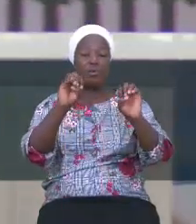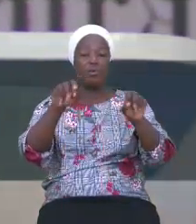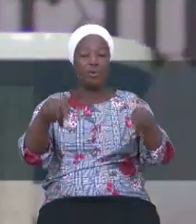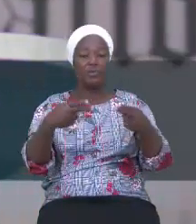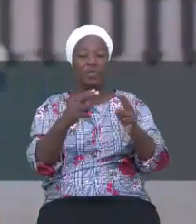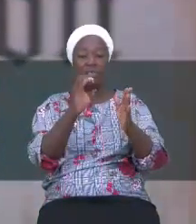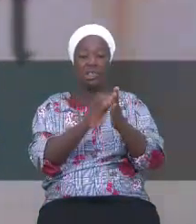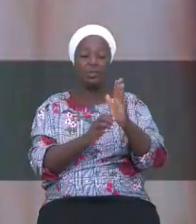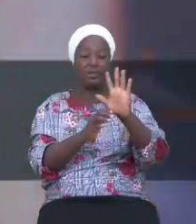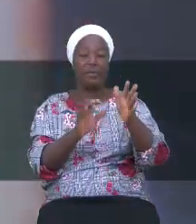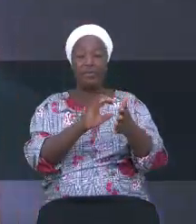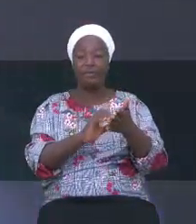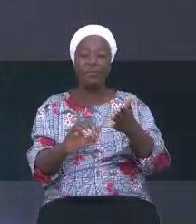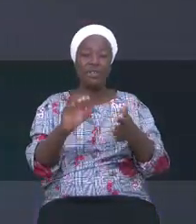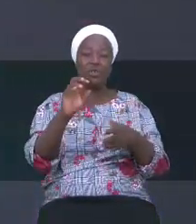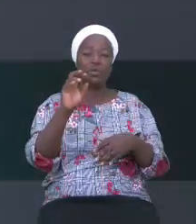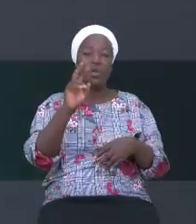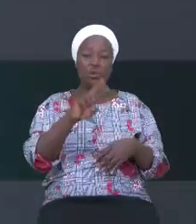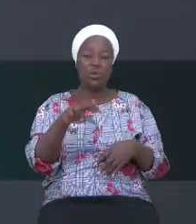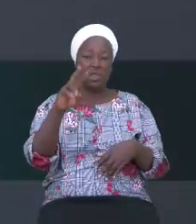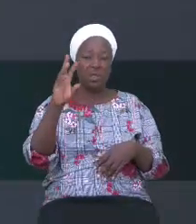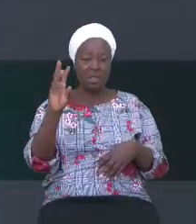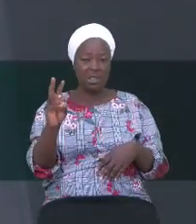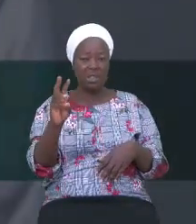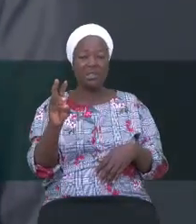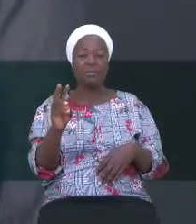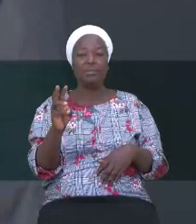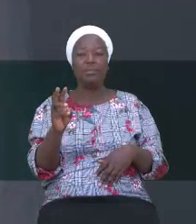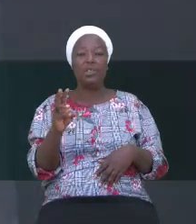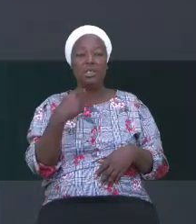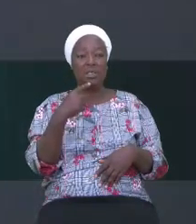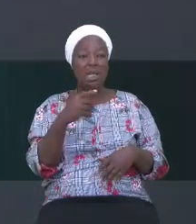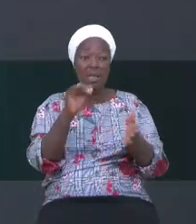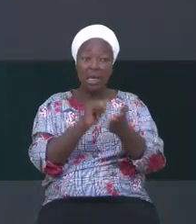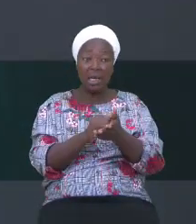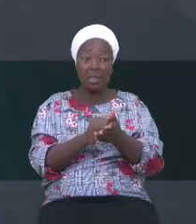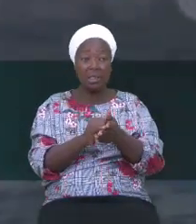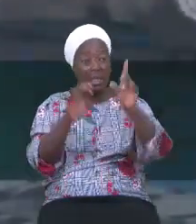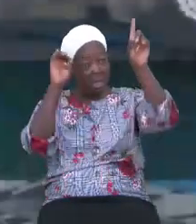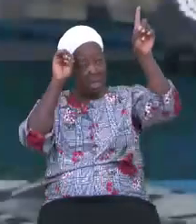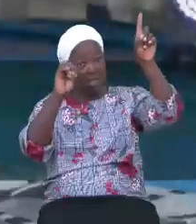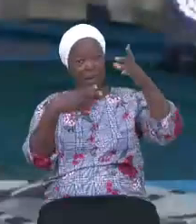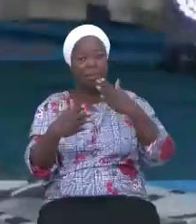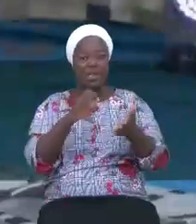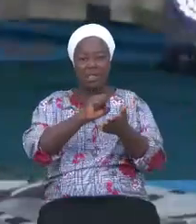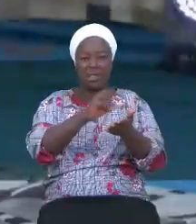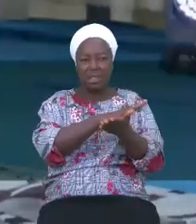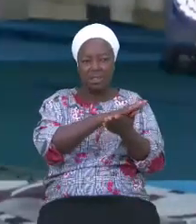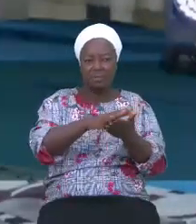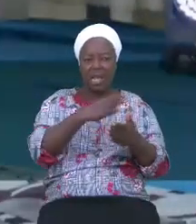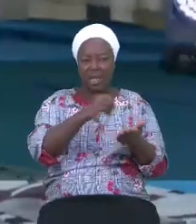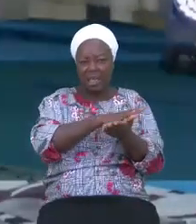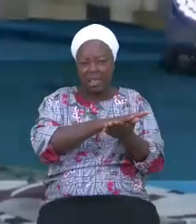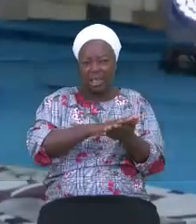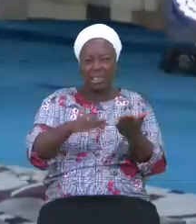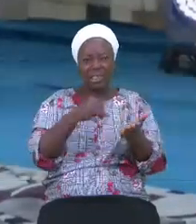5, I'm reading from verse 26. It says that he might sanctify and cleanse